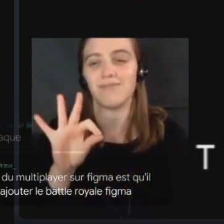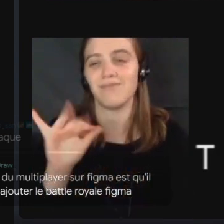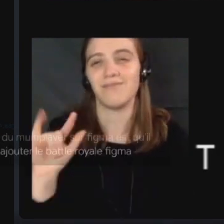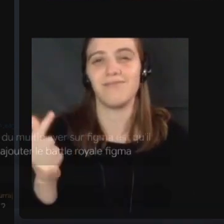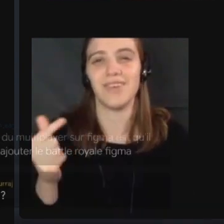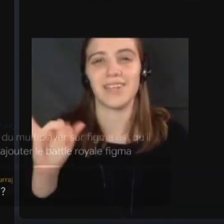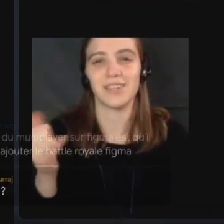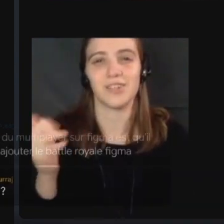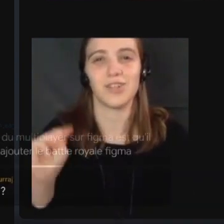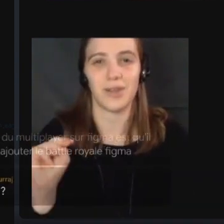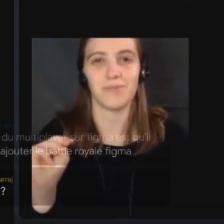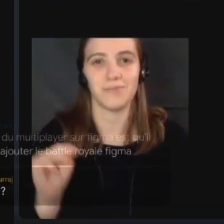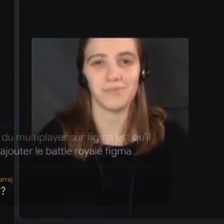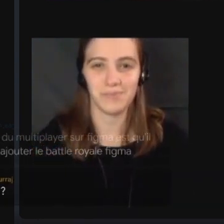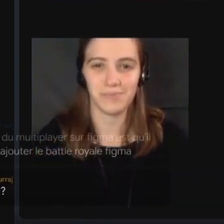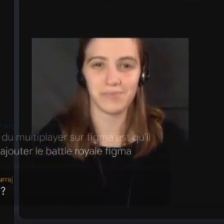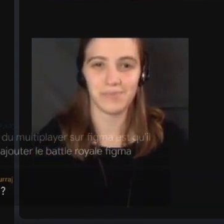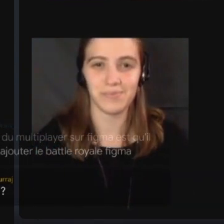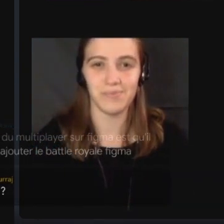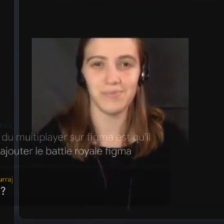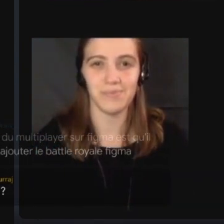FigJam. Ça ressemble à quoi, alors?